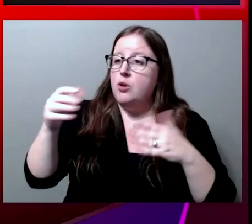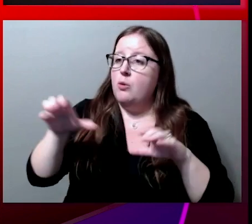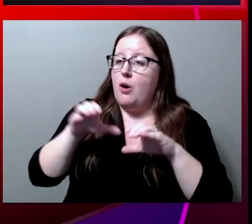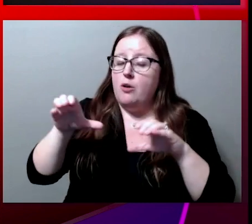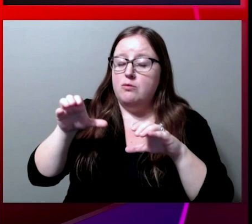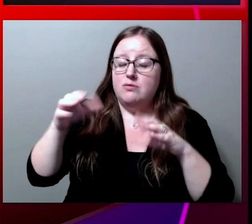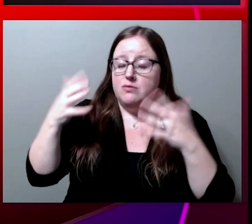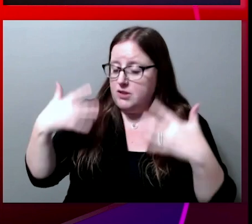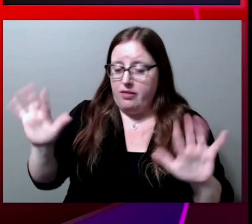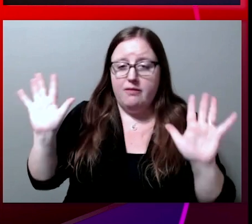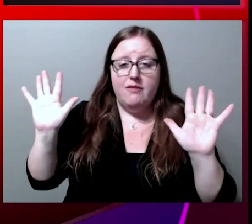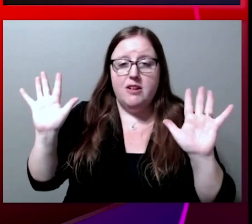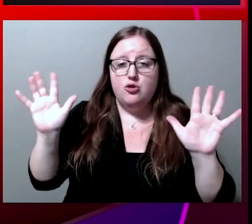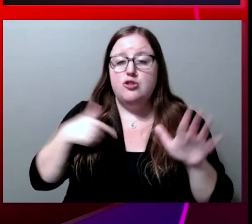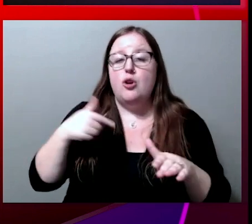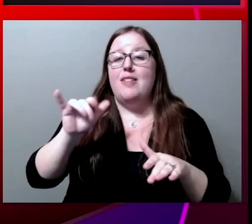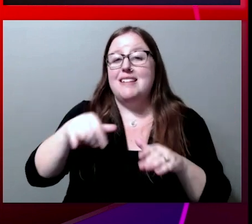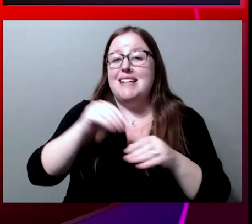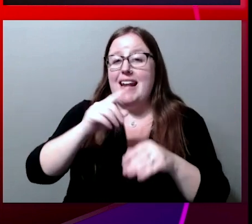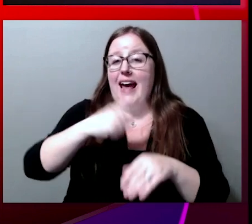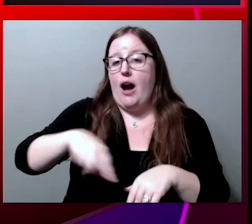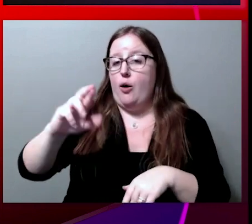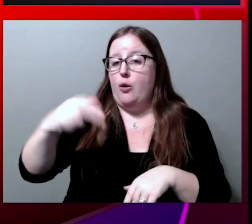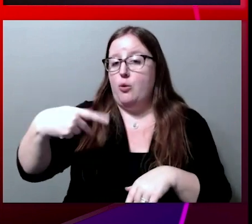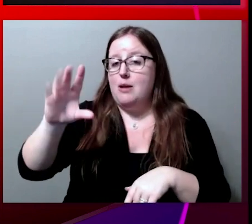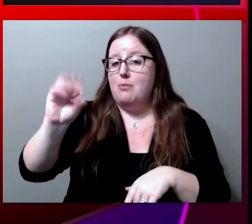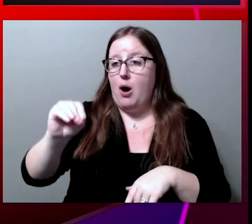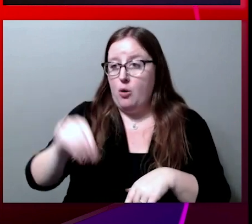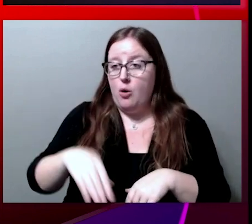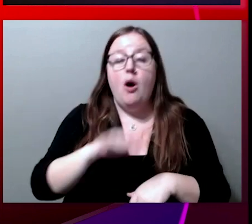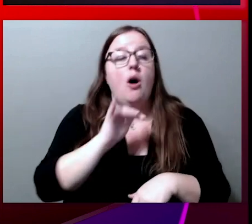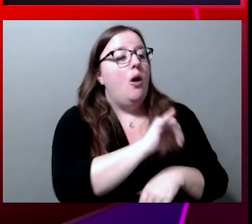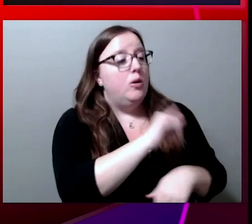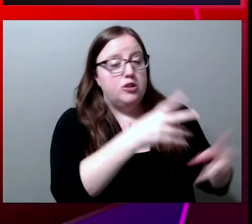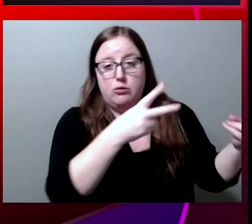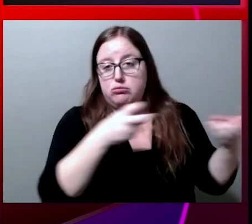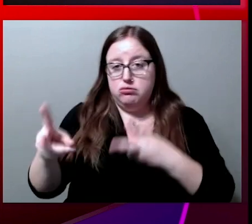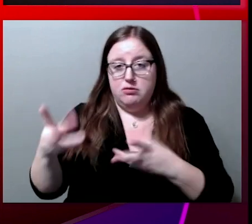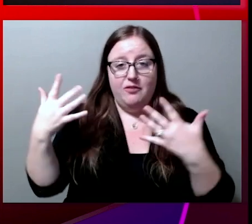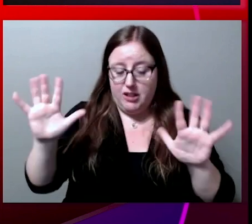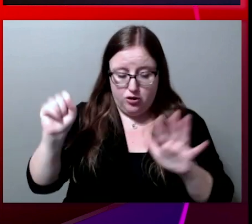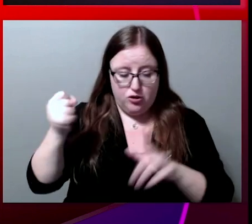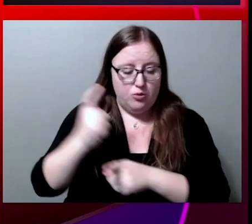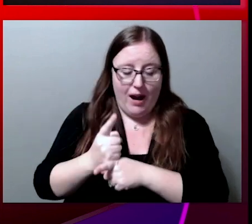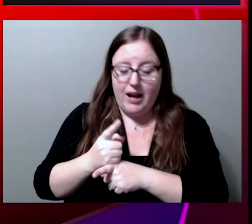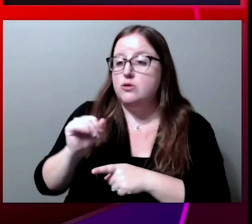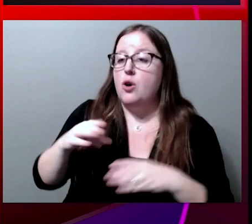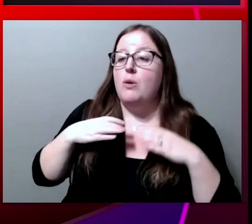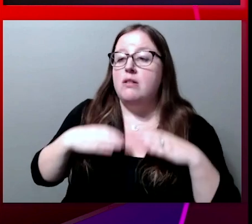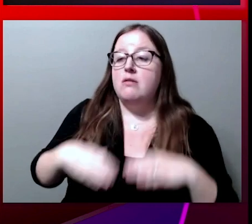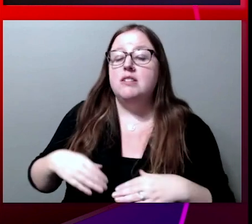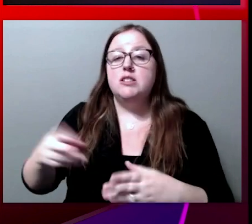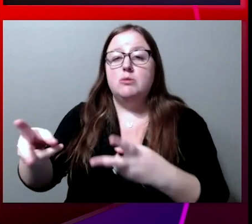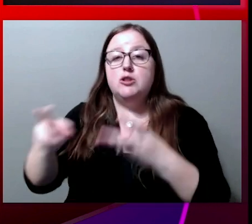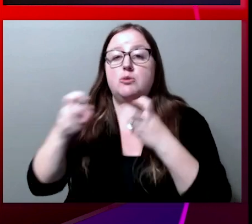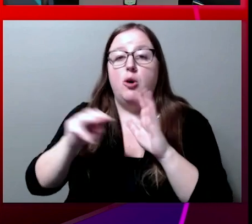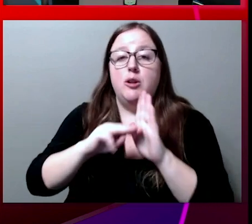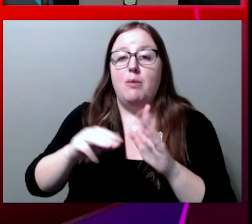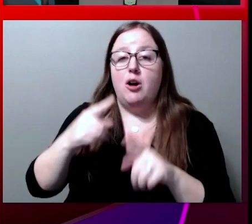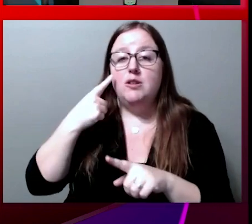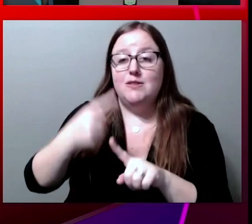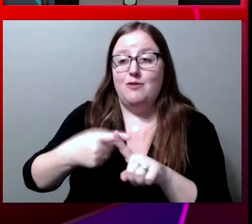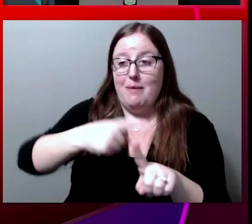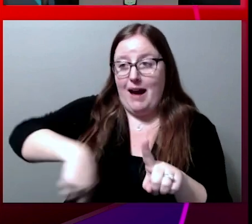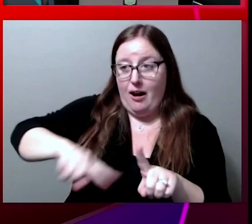actually living in our repository. So they've been effectively copied yes, into our exactly. repository. Okay. And when customers pull these models from our repository,